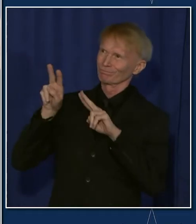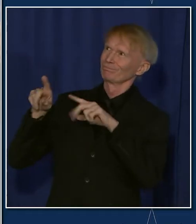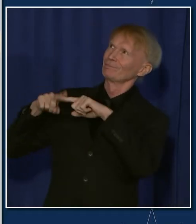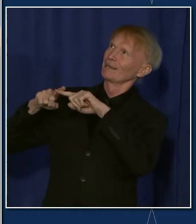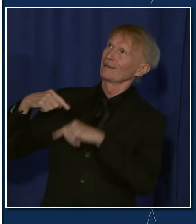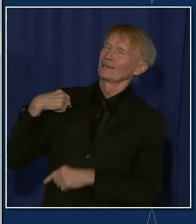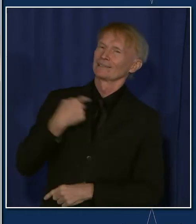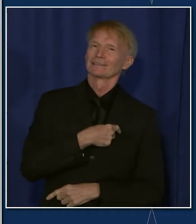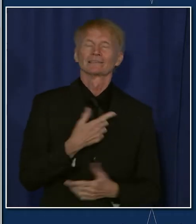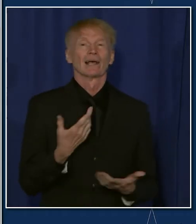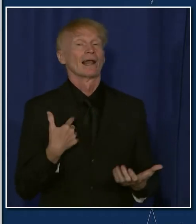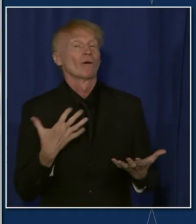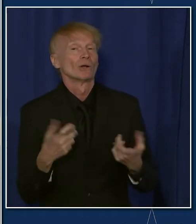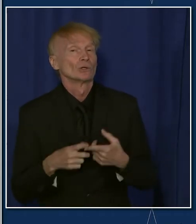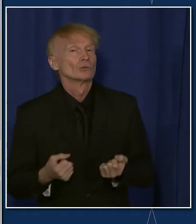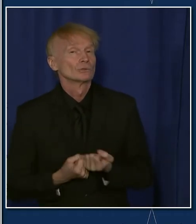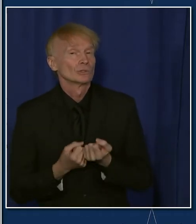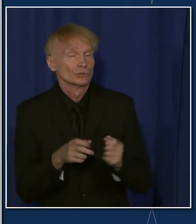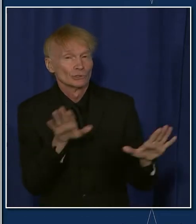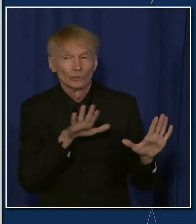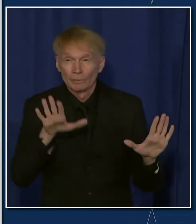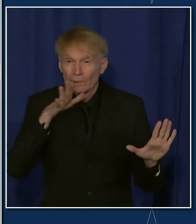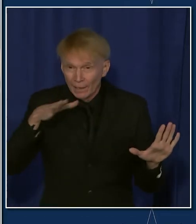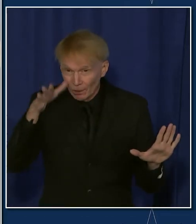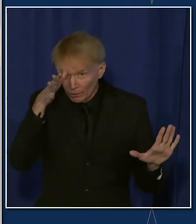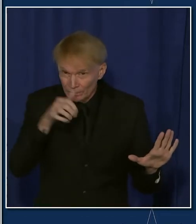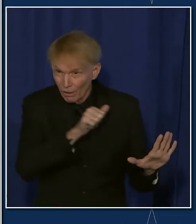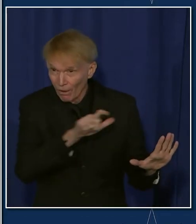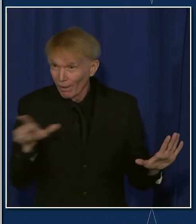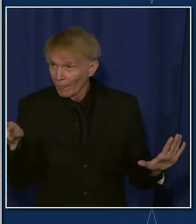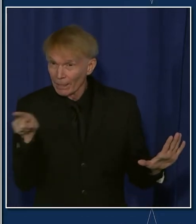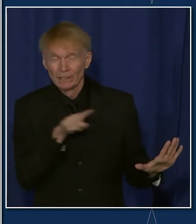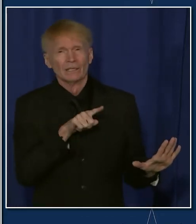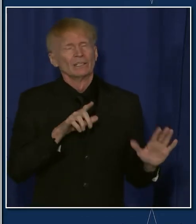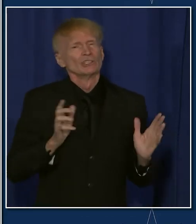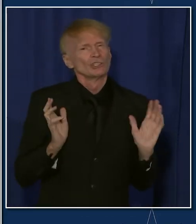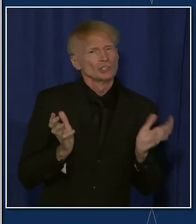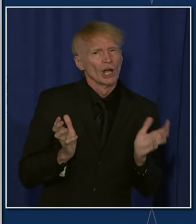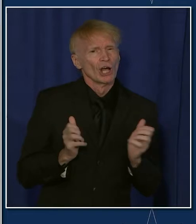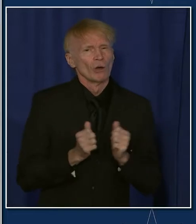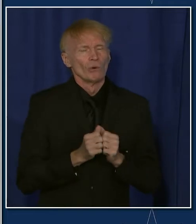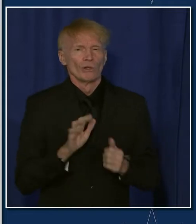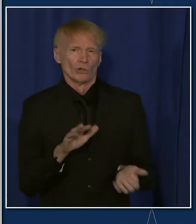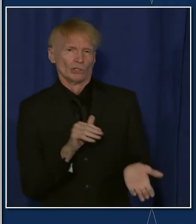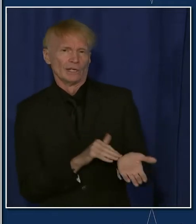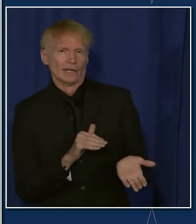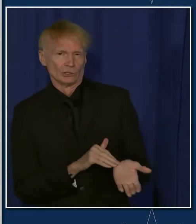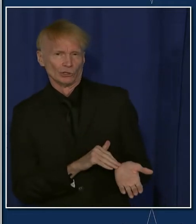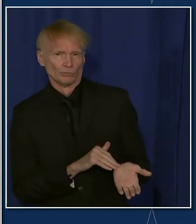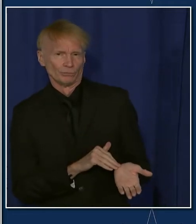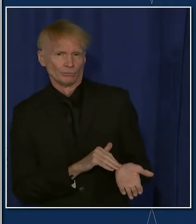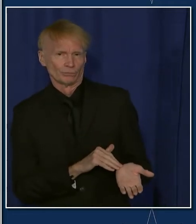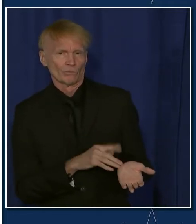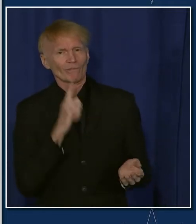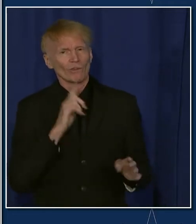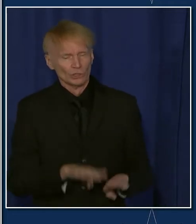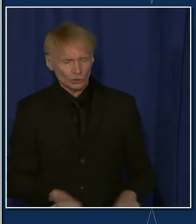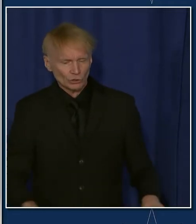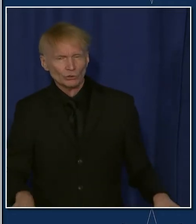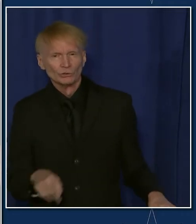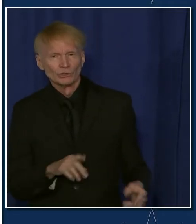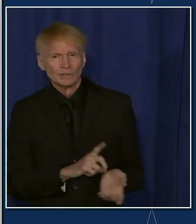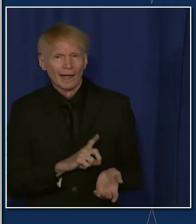encourage parents to also to talk to their pediatricians if they have questions, or their family